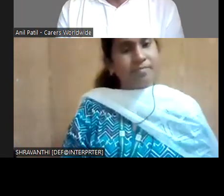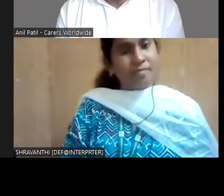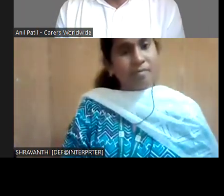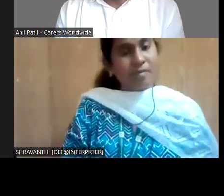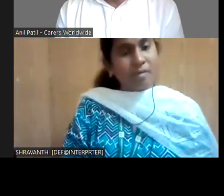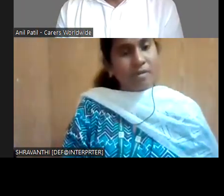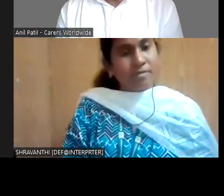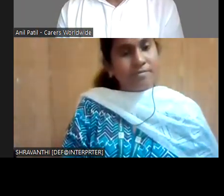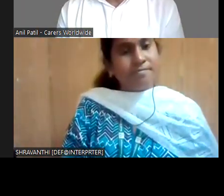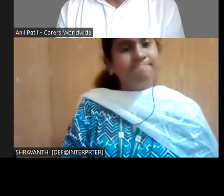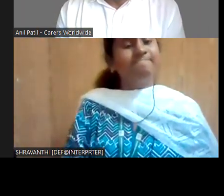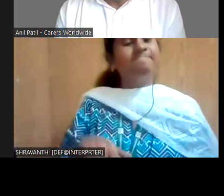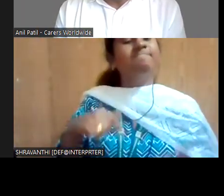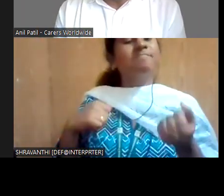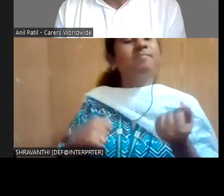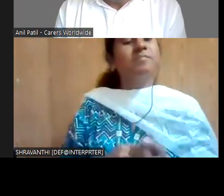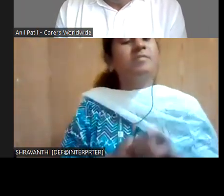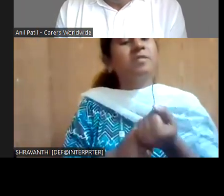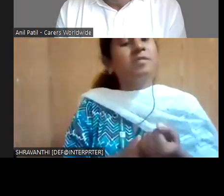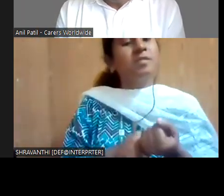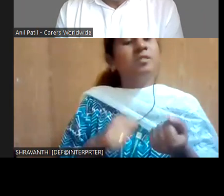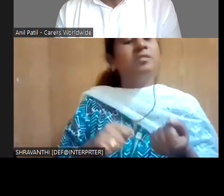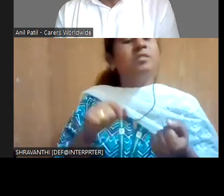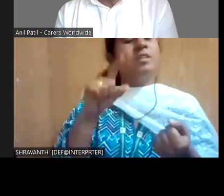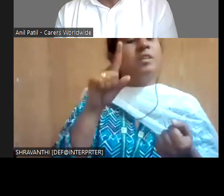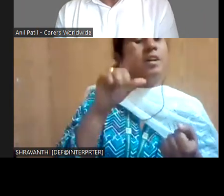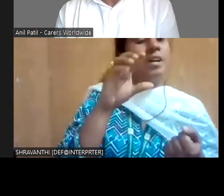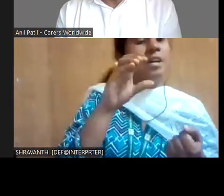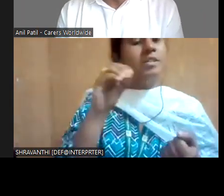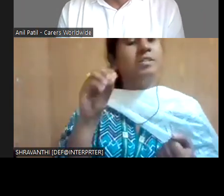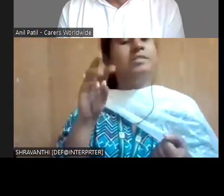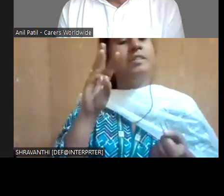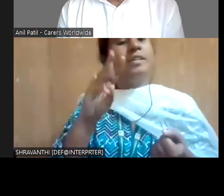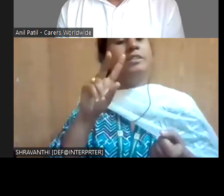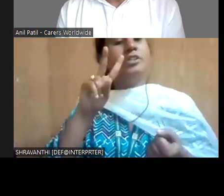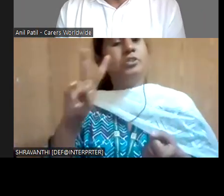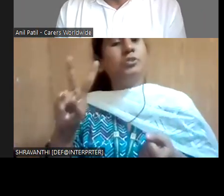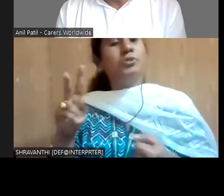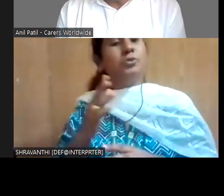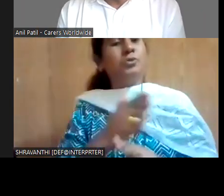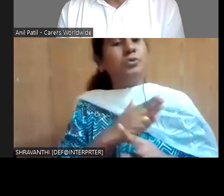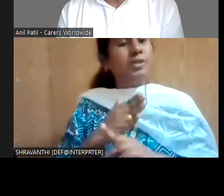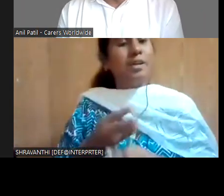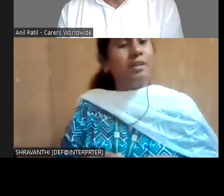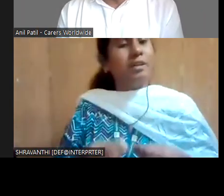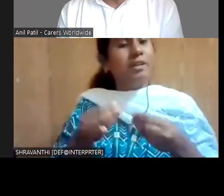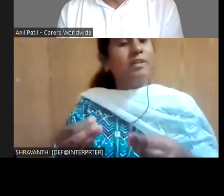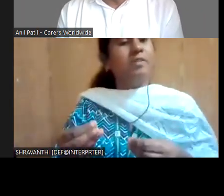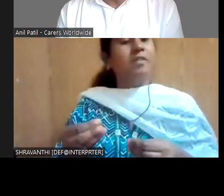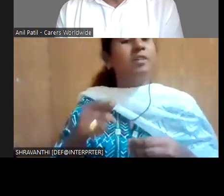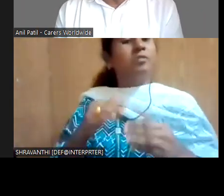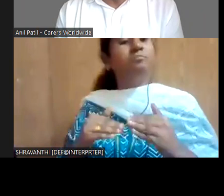statistics about that. There are going to be 132 million caregivers. That means 3.5 times the size